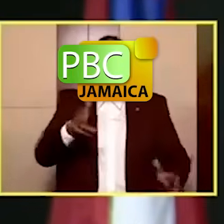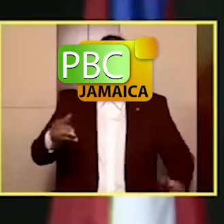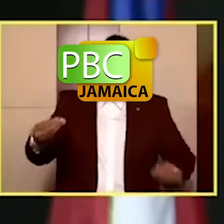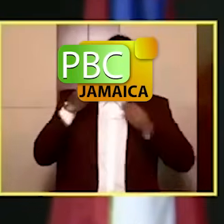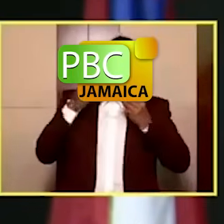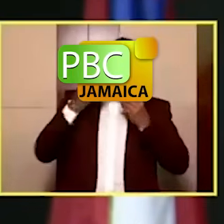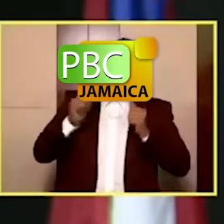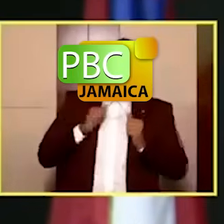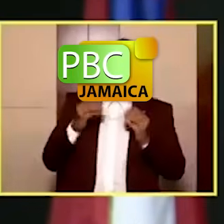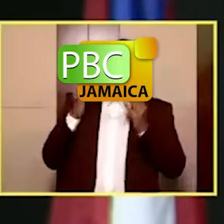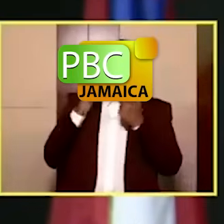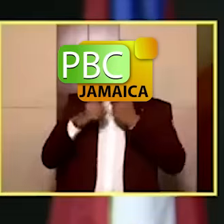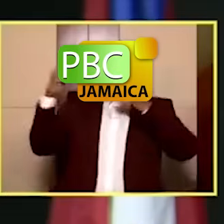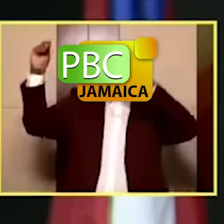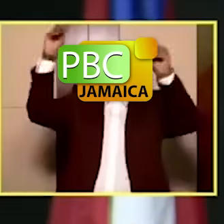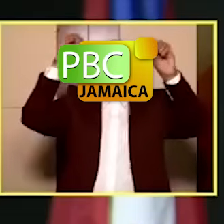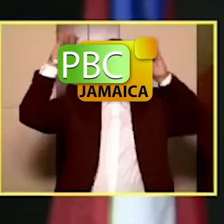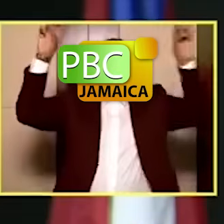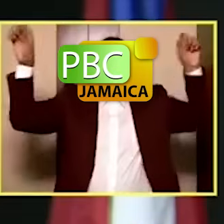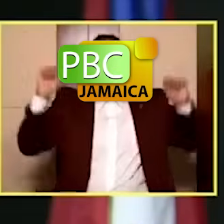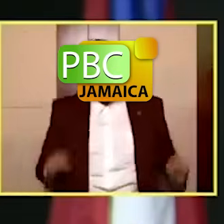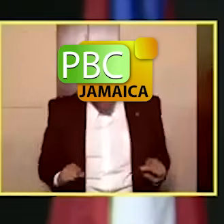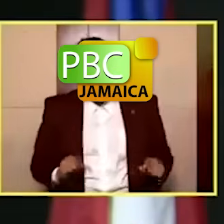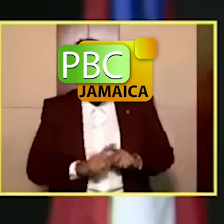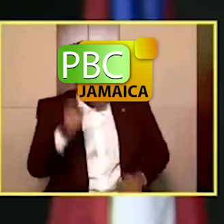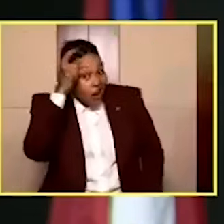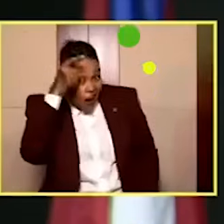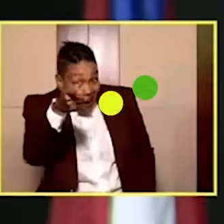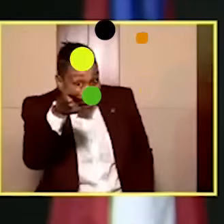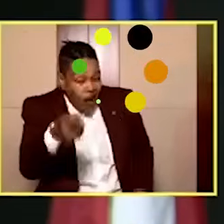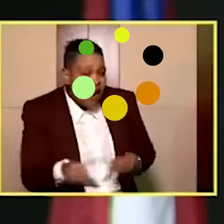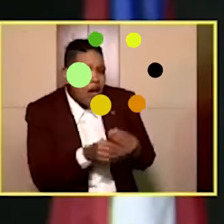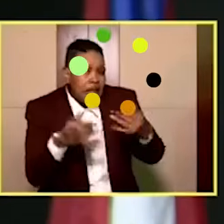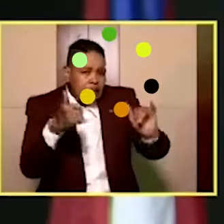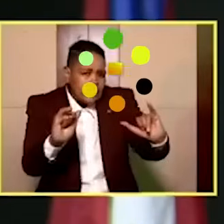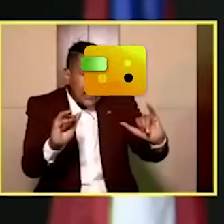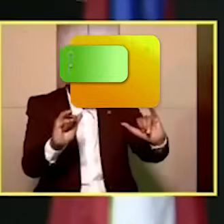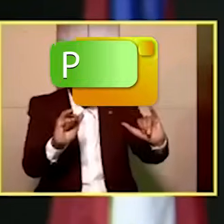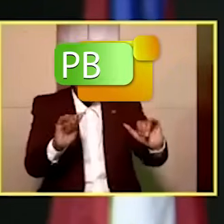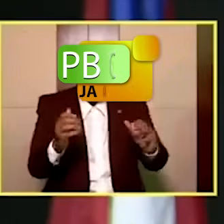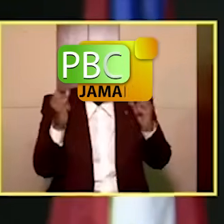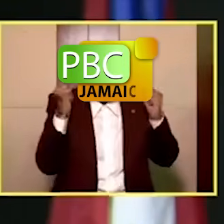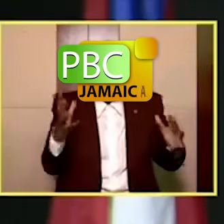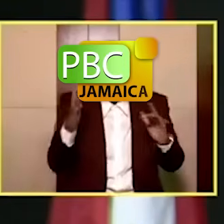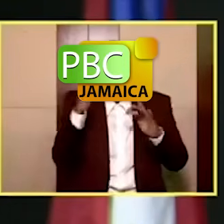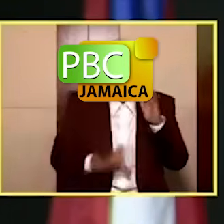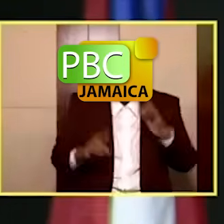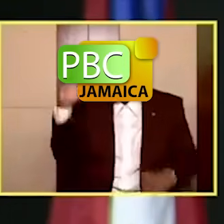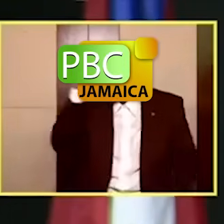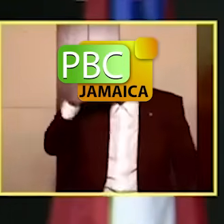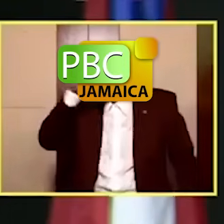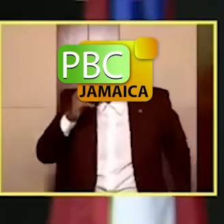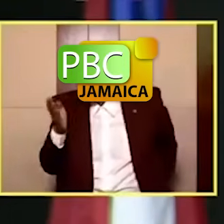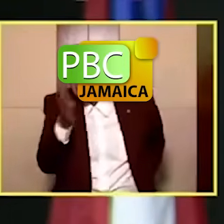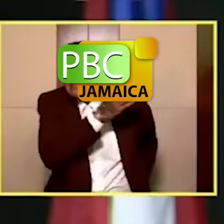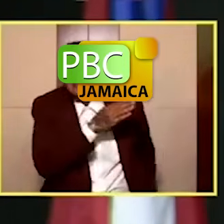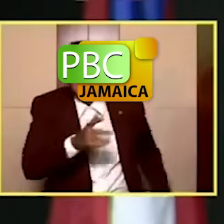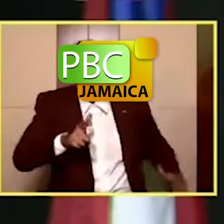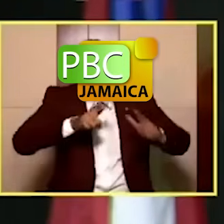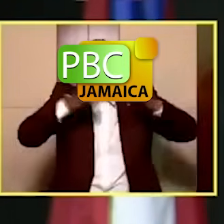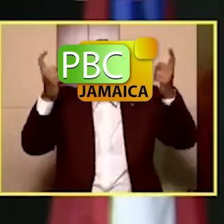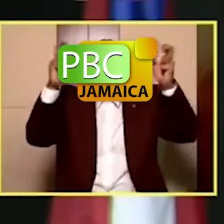more. The bottom line is, however, that there are still too many gaps. And the major issue